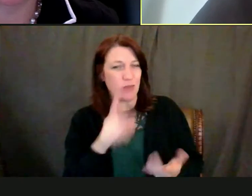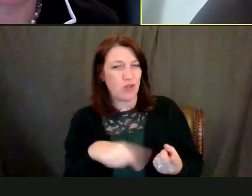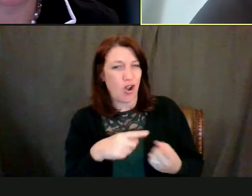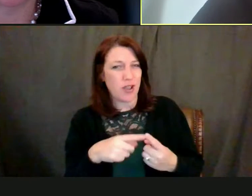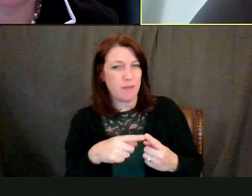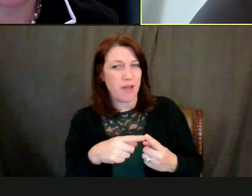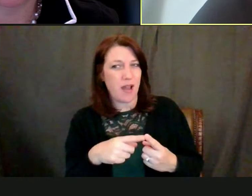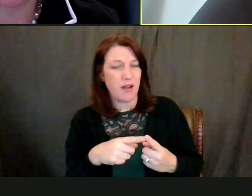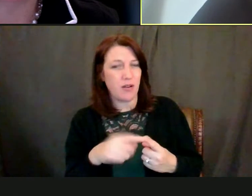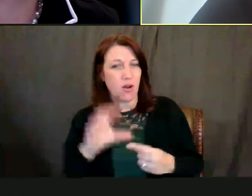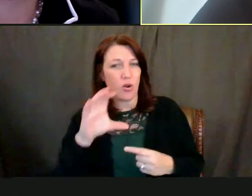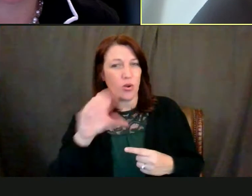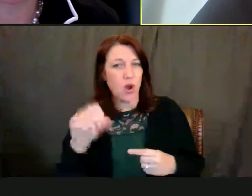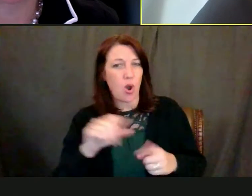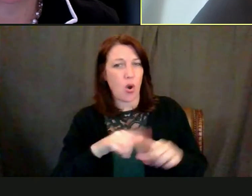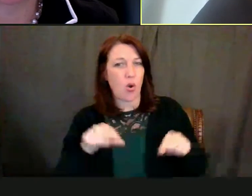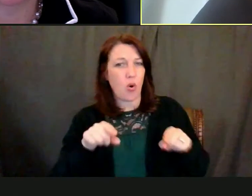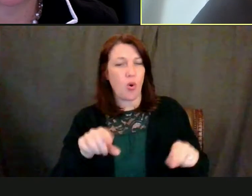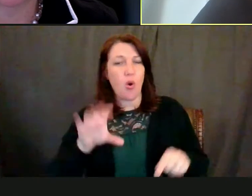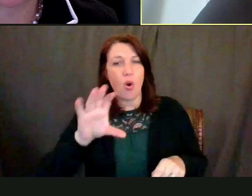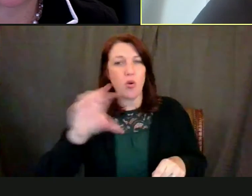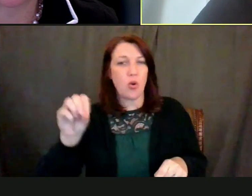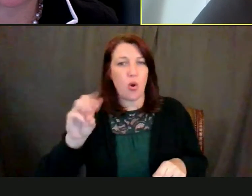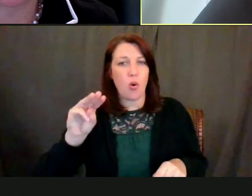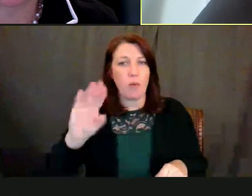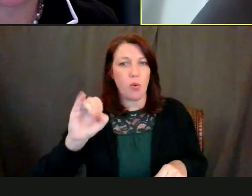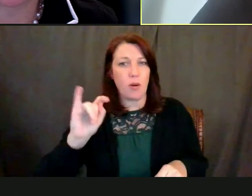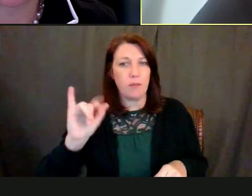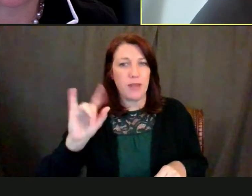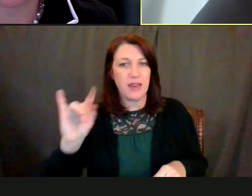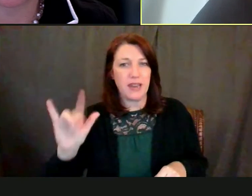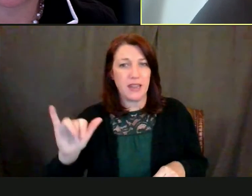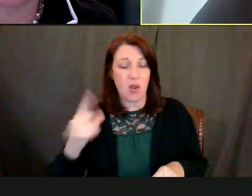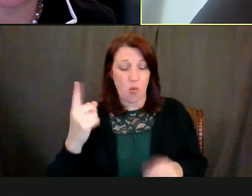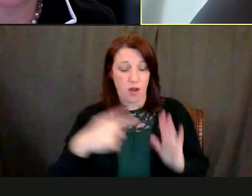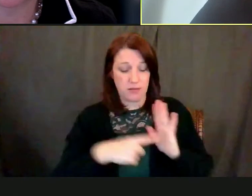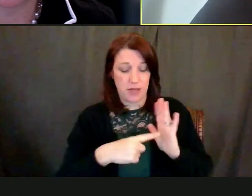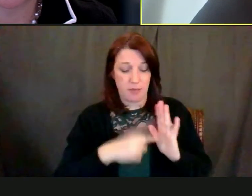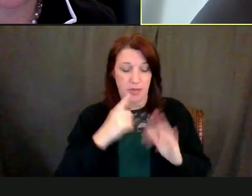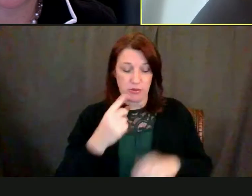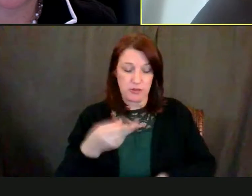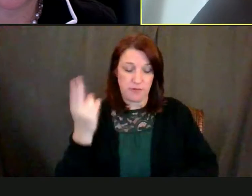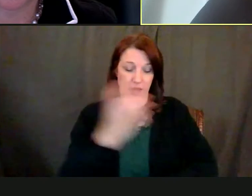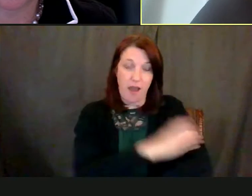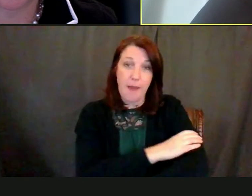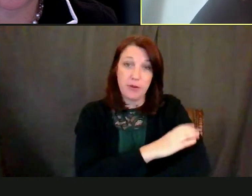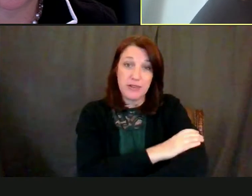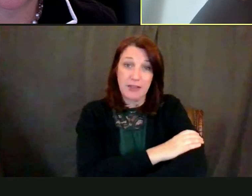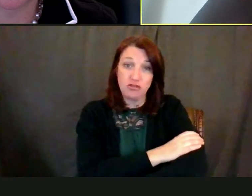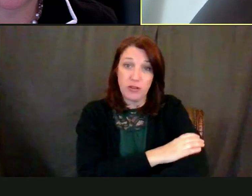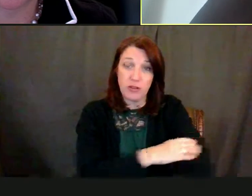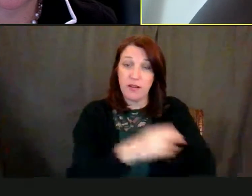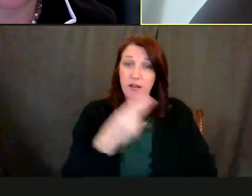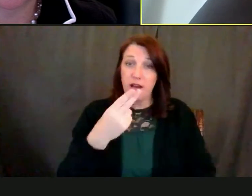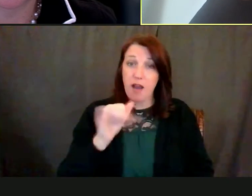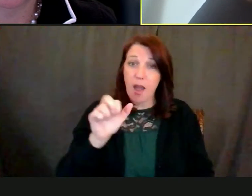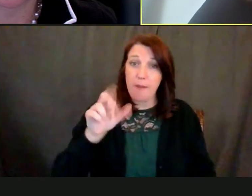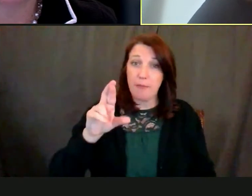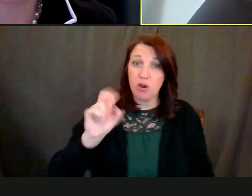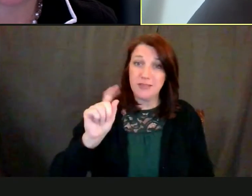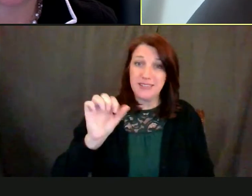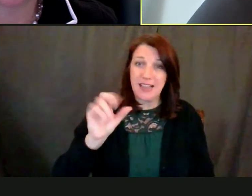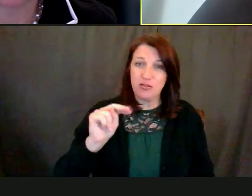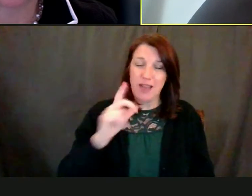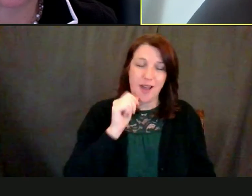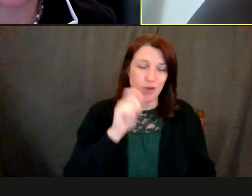to comorbidities. And so, one example that we see is hypertension, which a number of individuals, and I don't know the exact